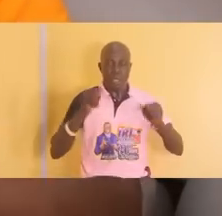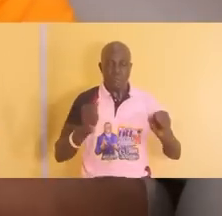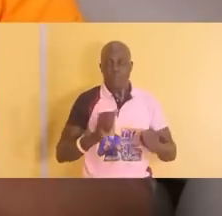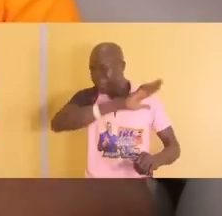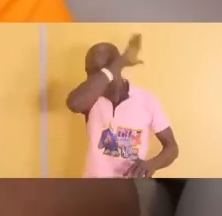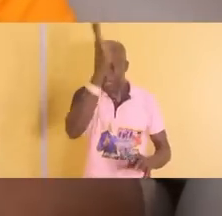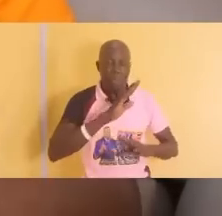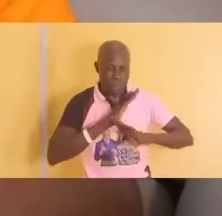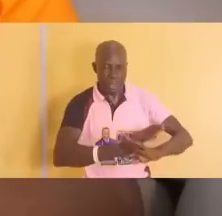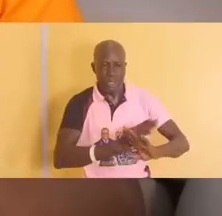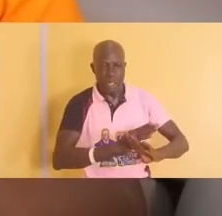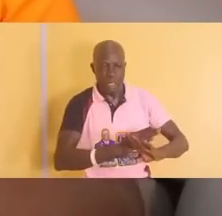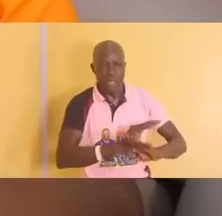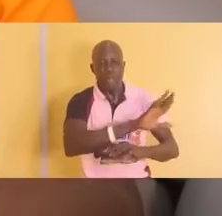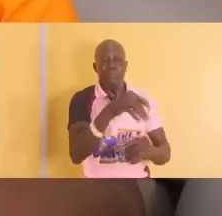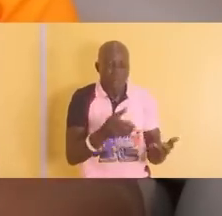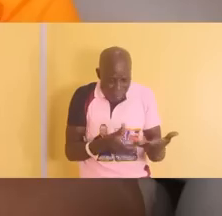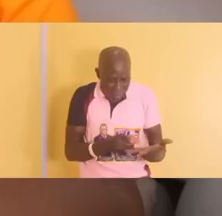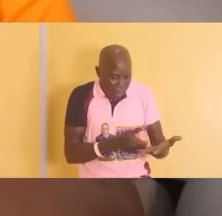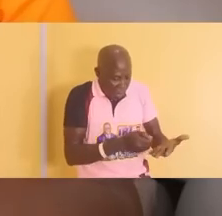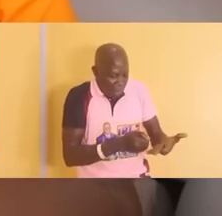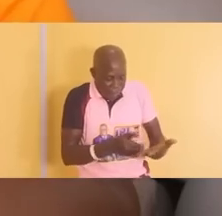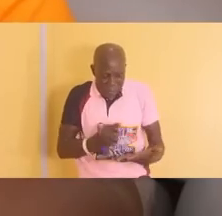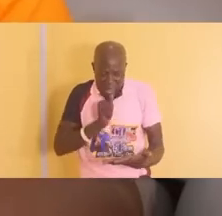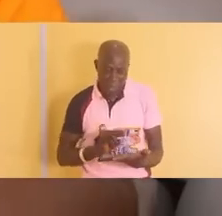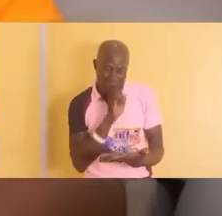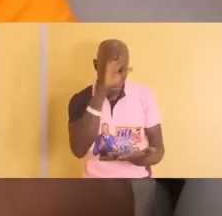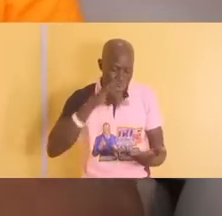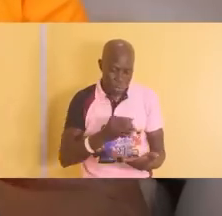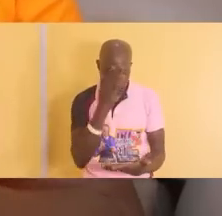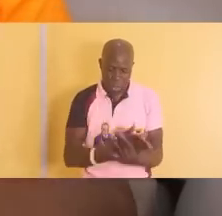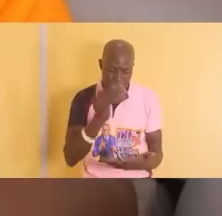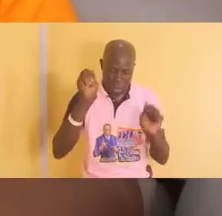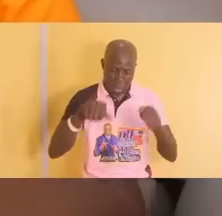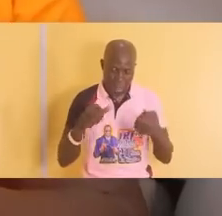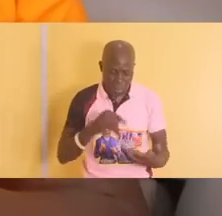Jesus, the power that is unstoppable. I'm unstoppable.